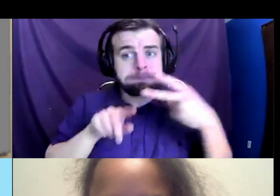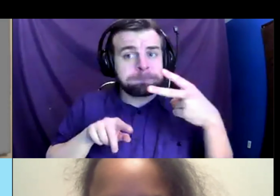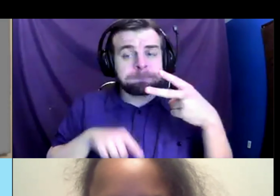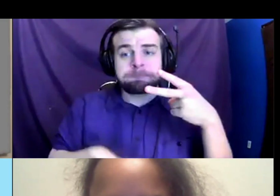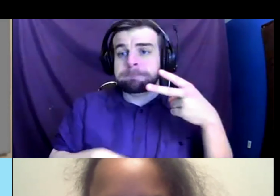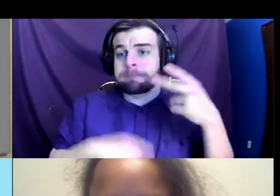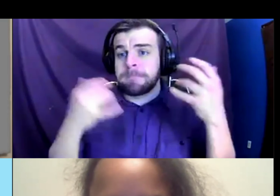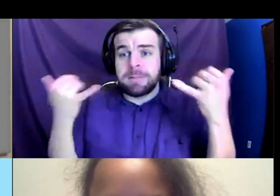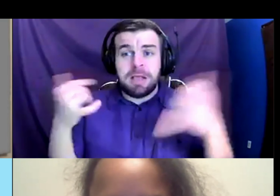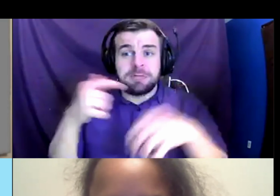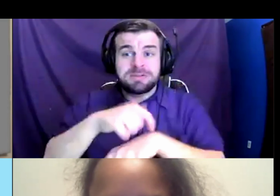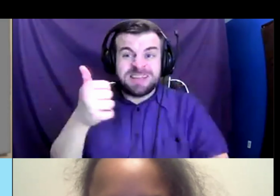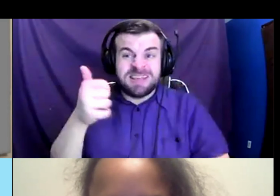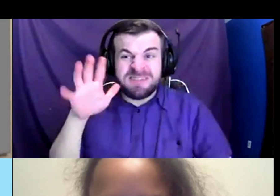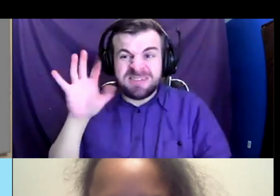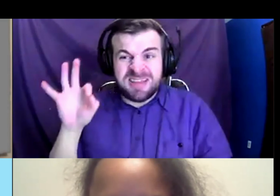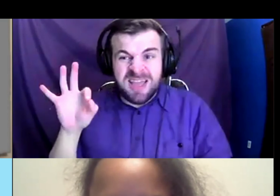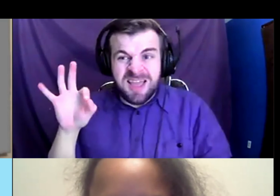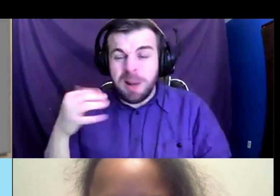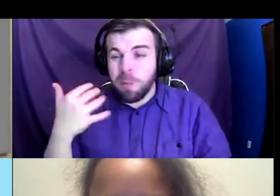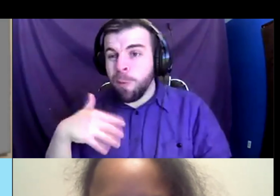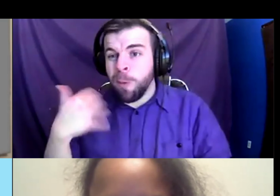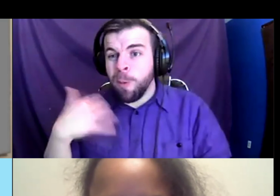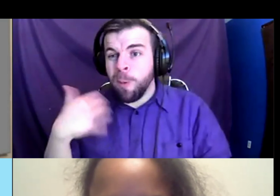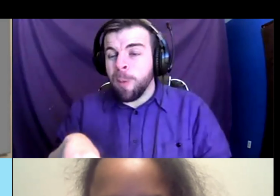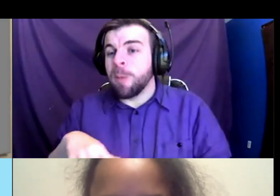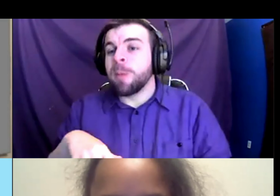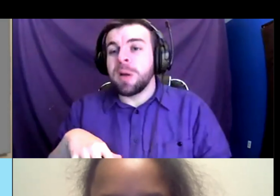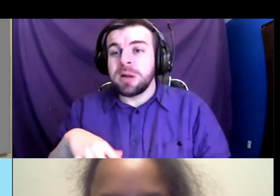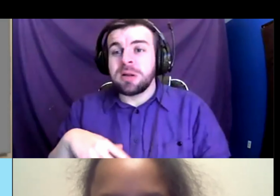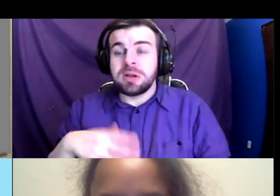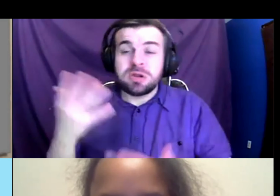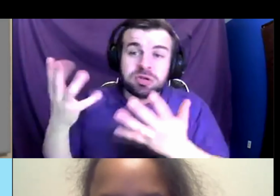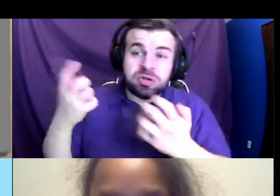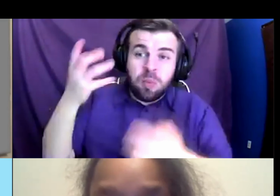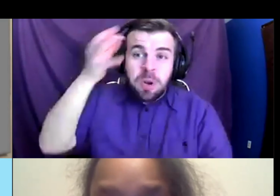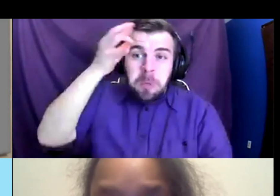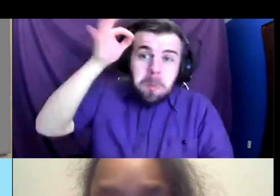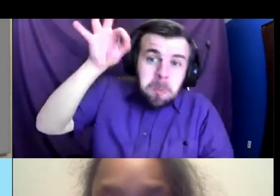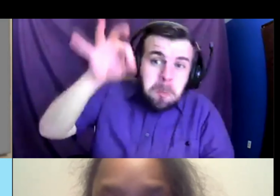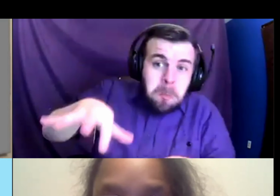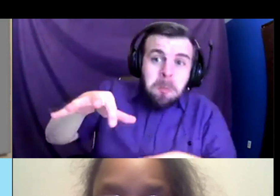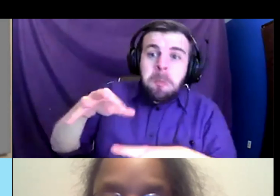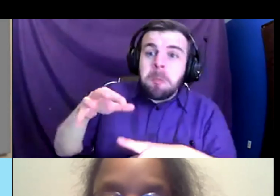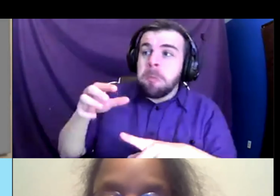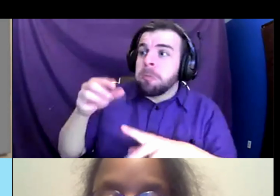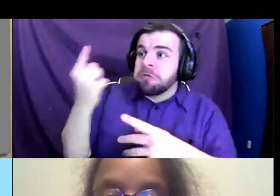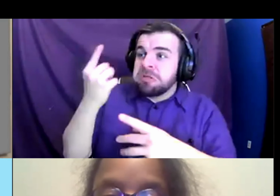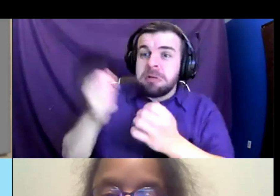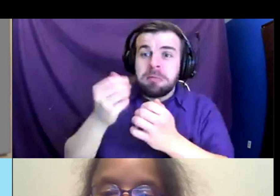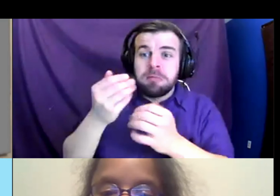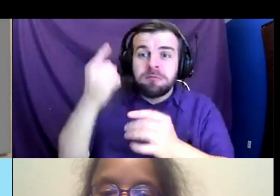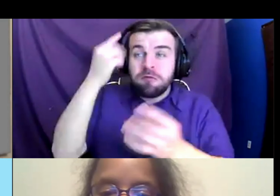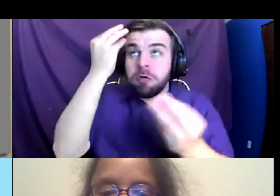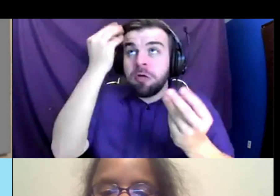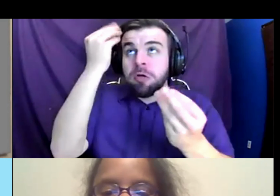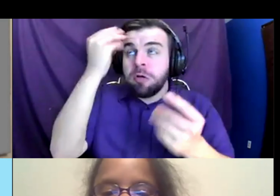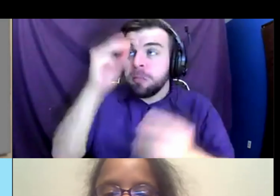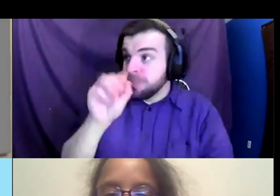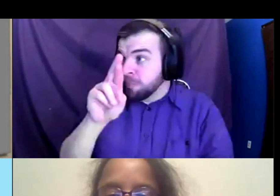10:59. Anything you want to leave our folks with today, Marci, before we go? Well,